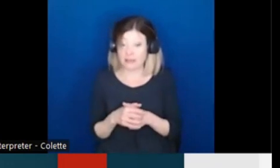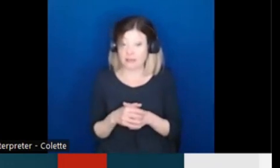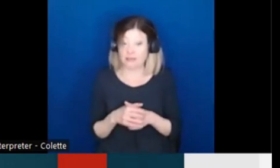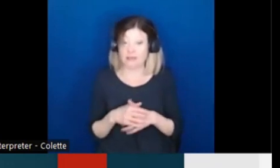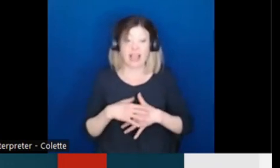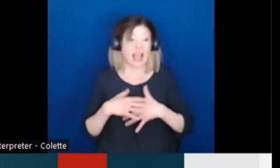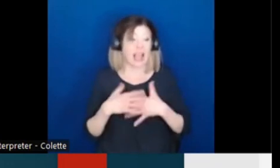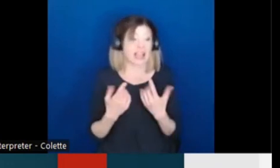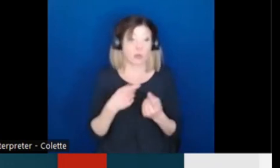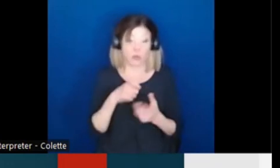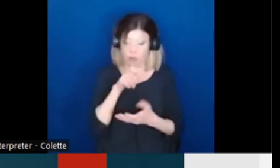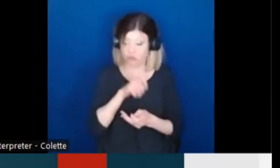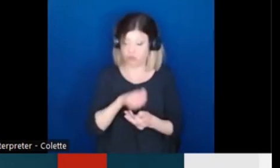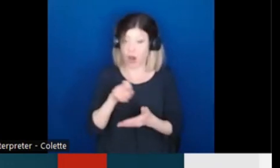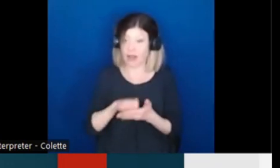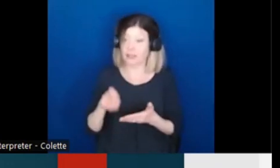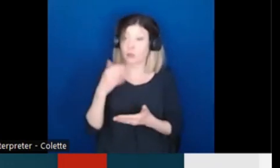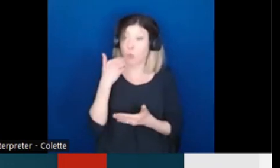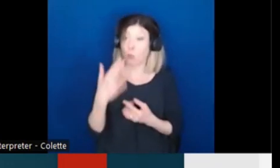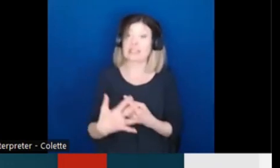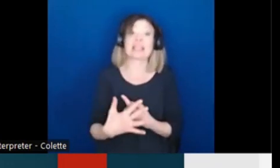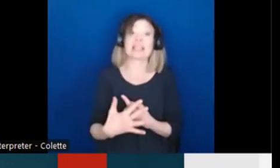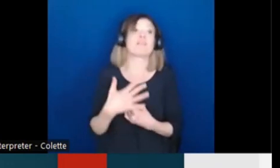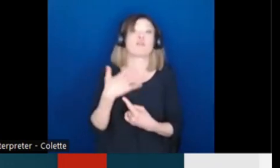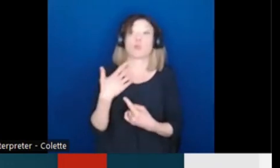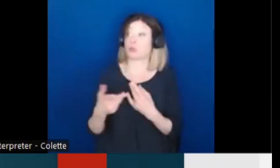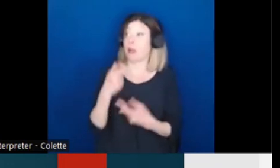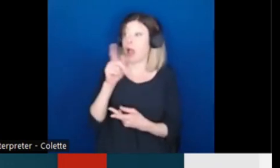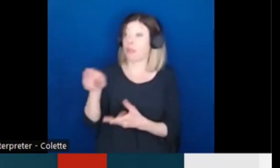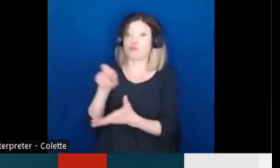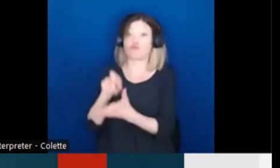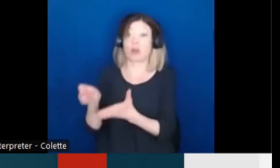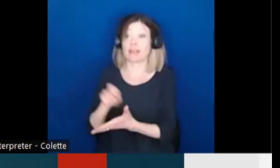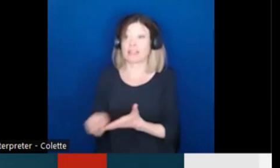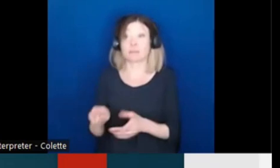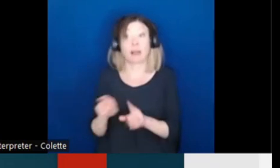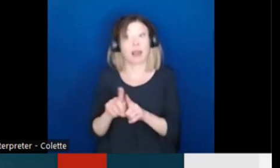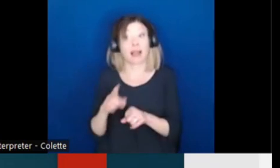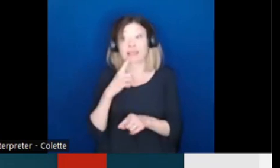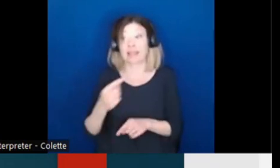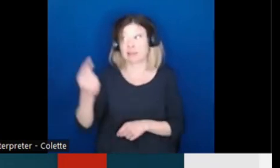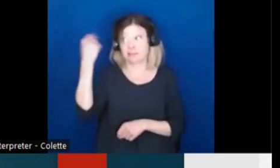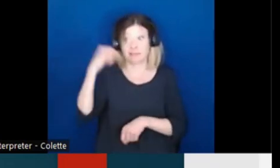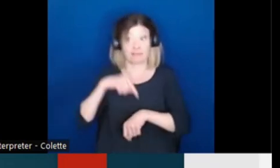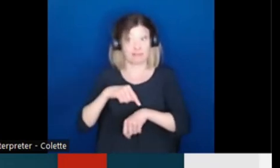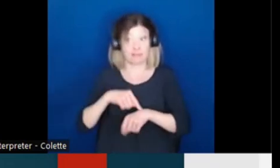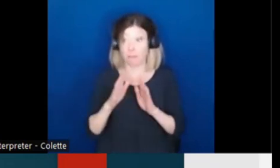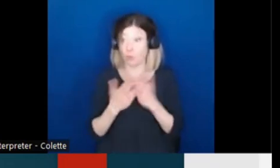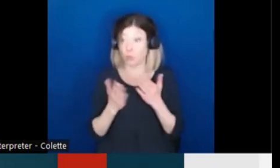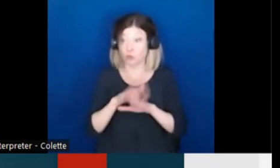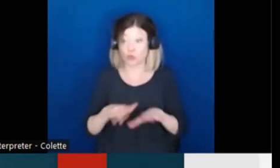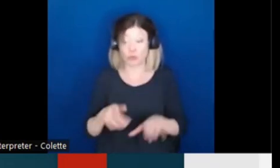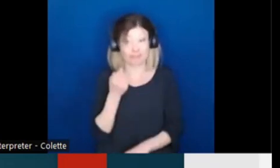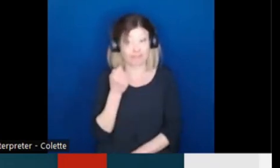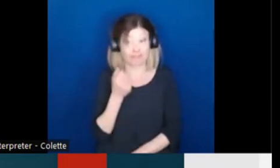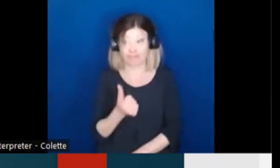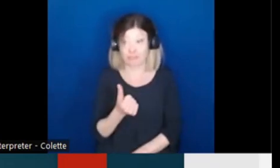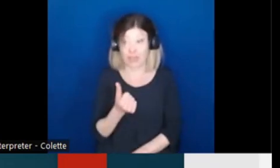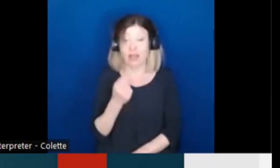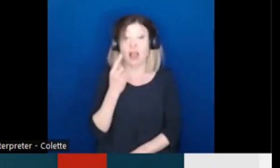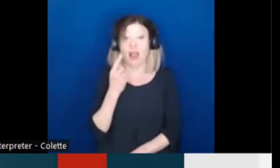before, there wasn't much for children to read. Tales of the Arabian Nights was the most kind